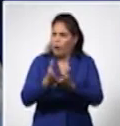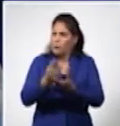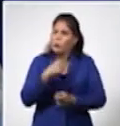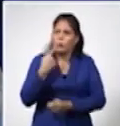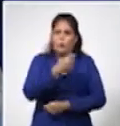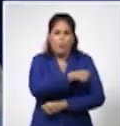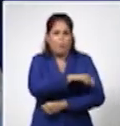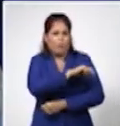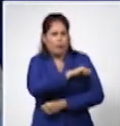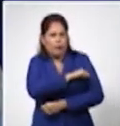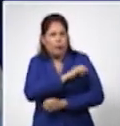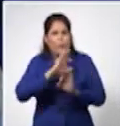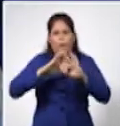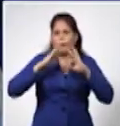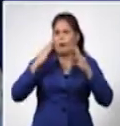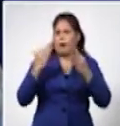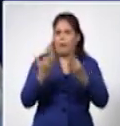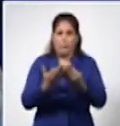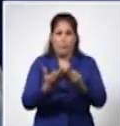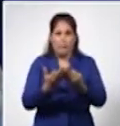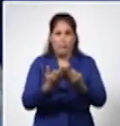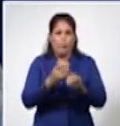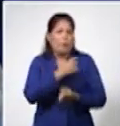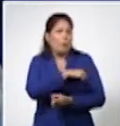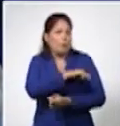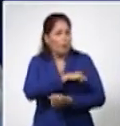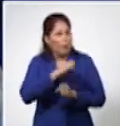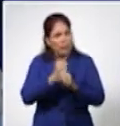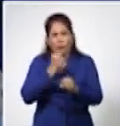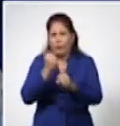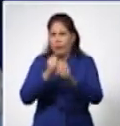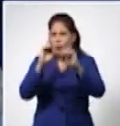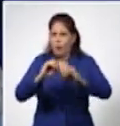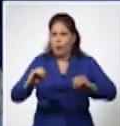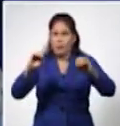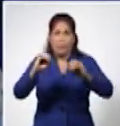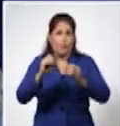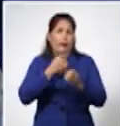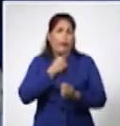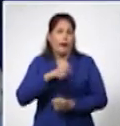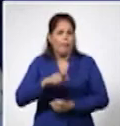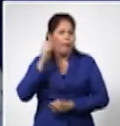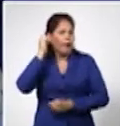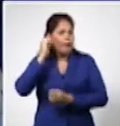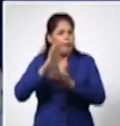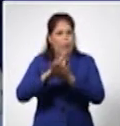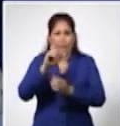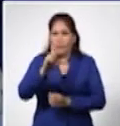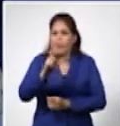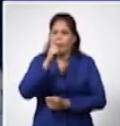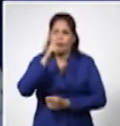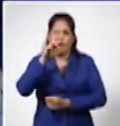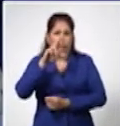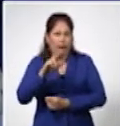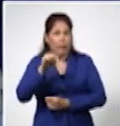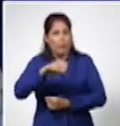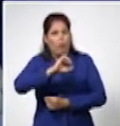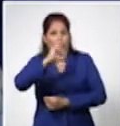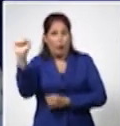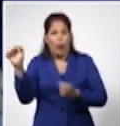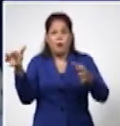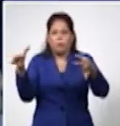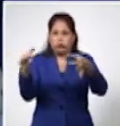which 301, or 88.3%, of cases in this age group have been discharged from